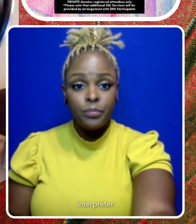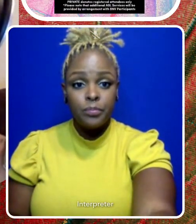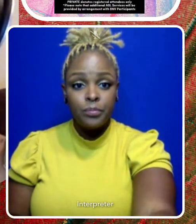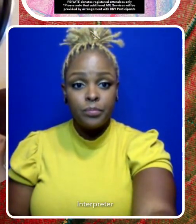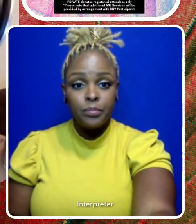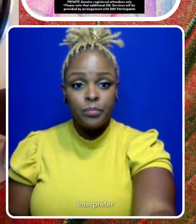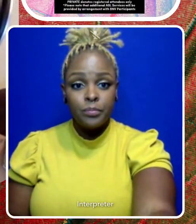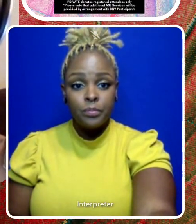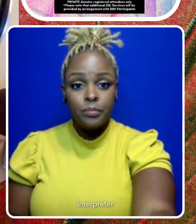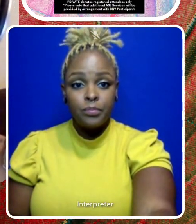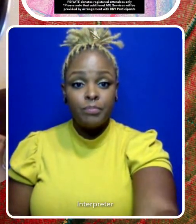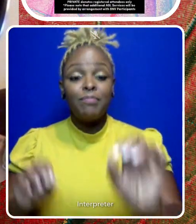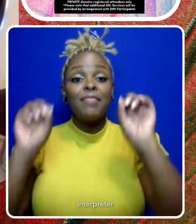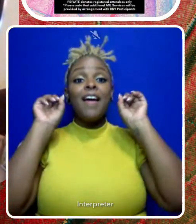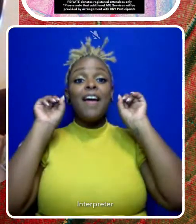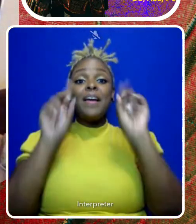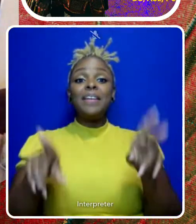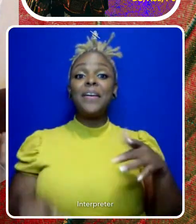slam?